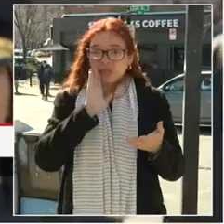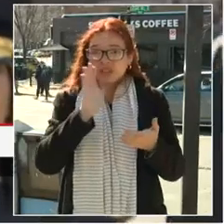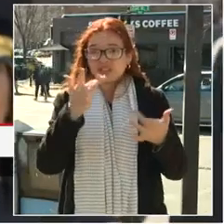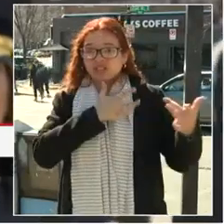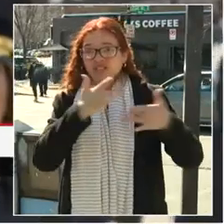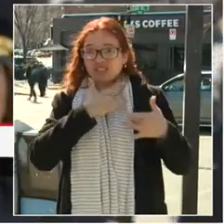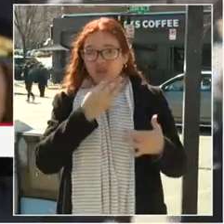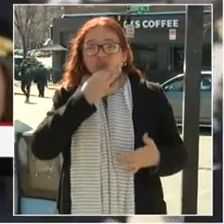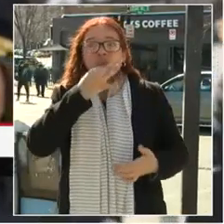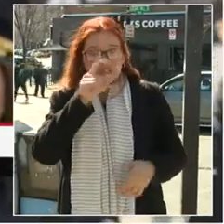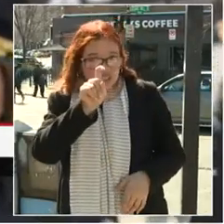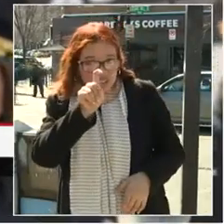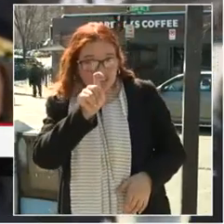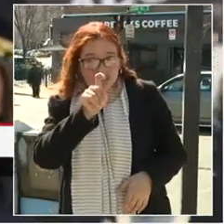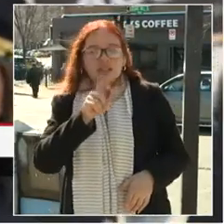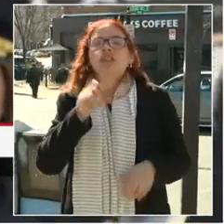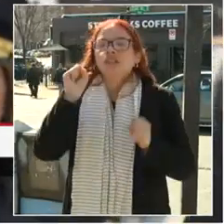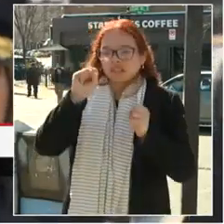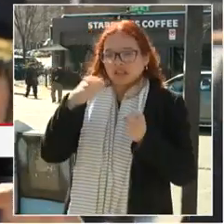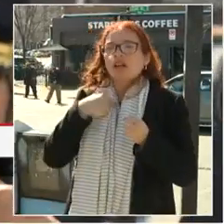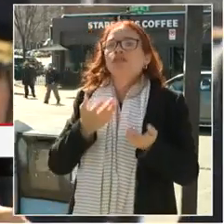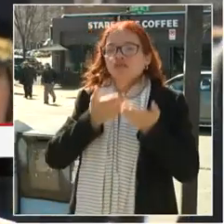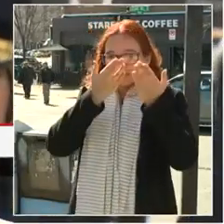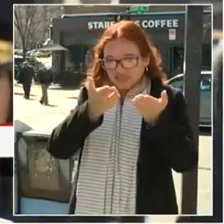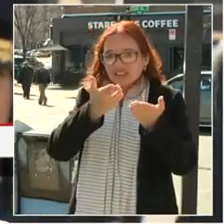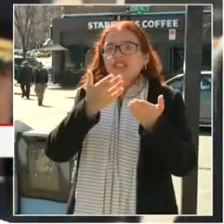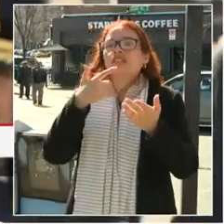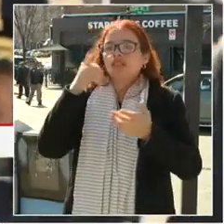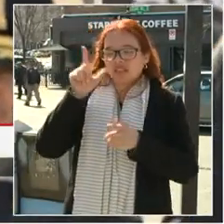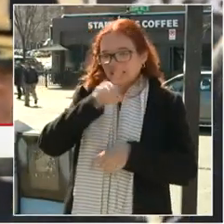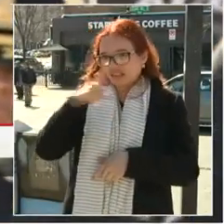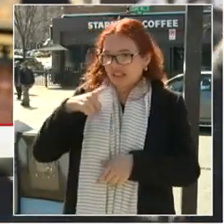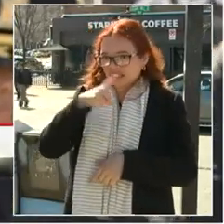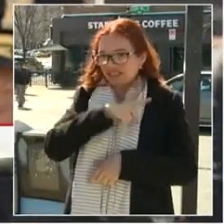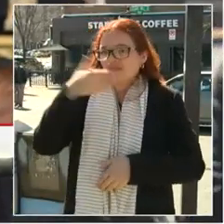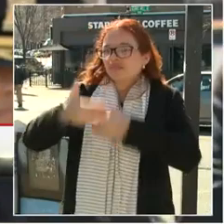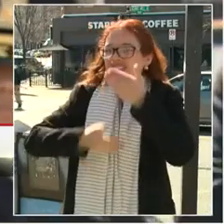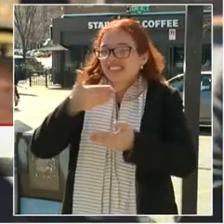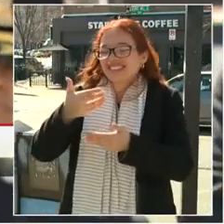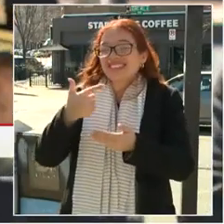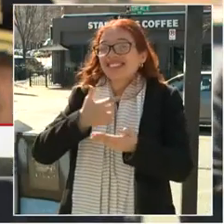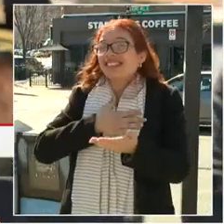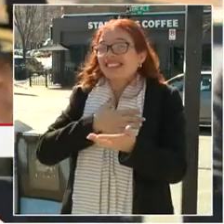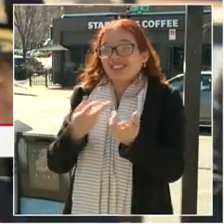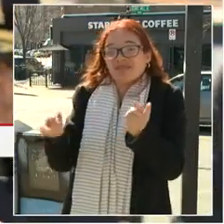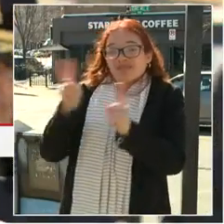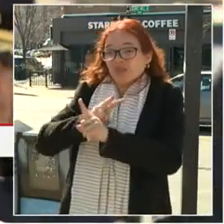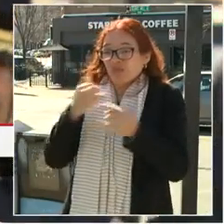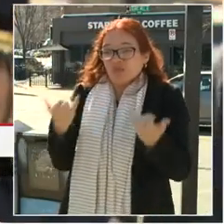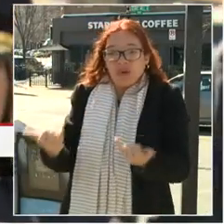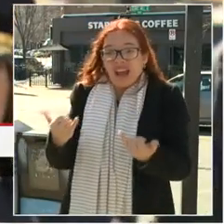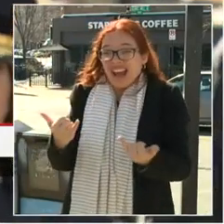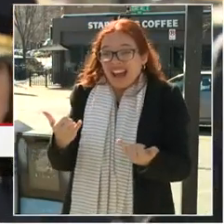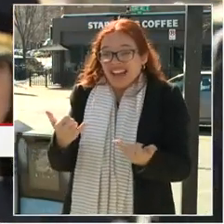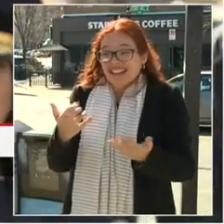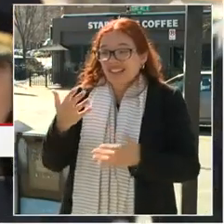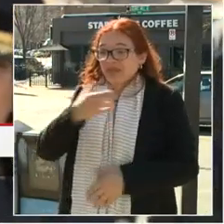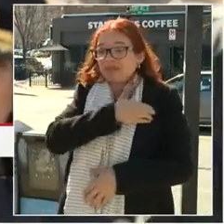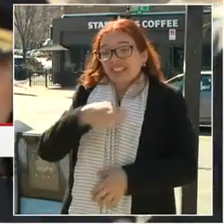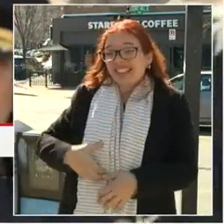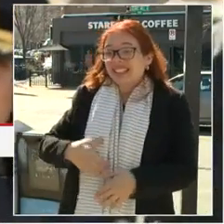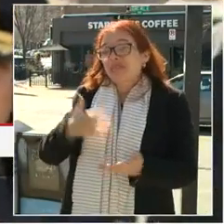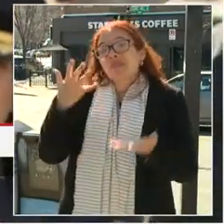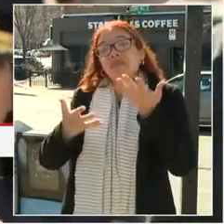my concerns in the legislative process, and that's the position as mayor that I'm in. I probably would